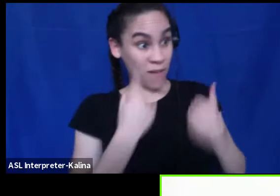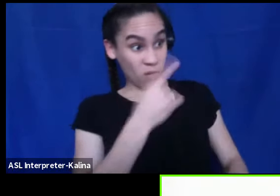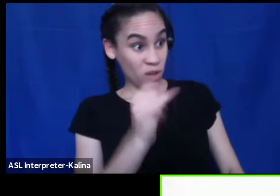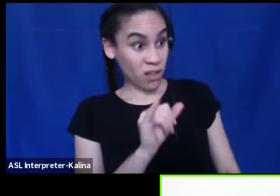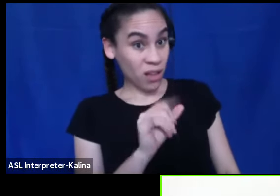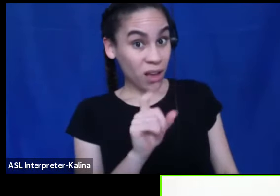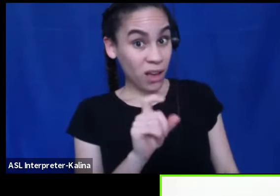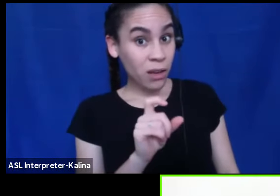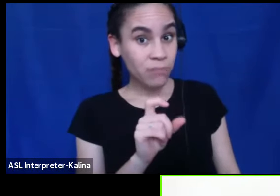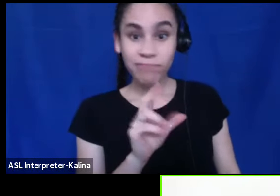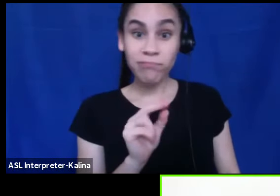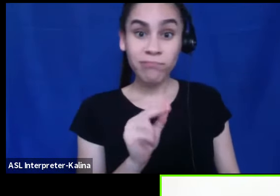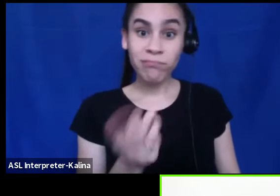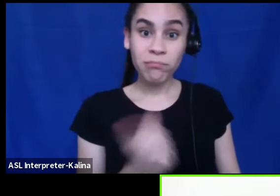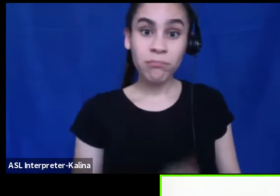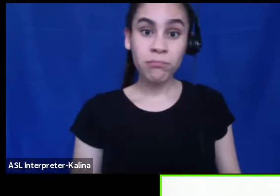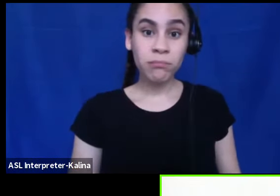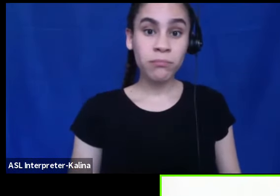Yeah.